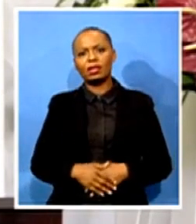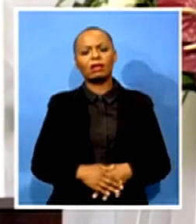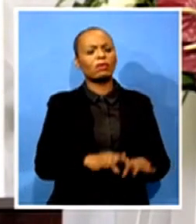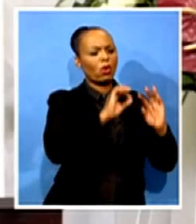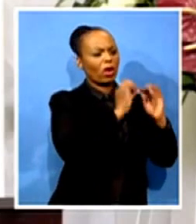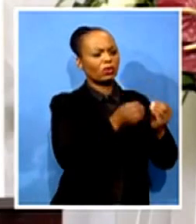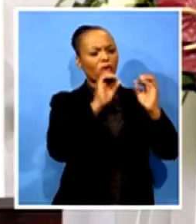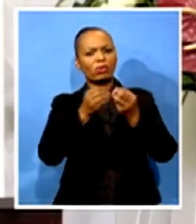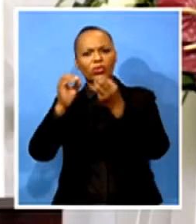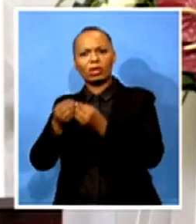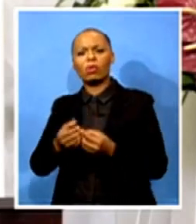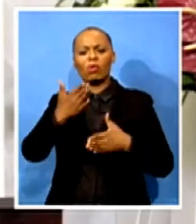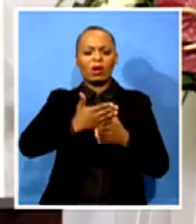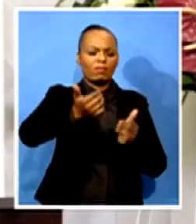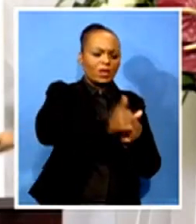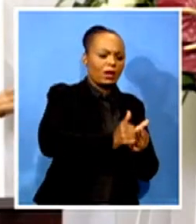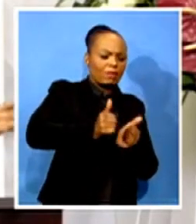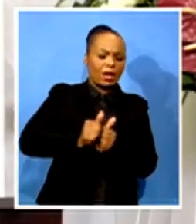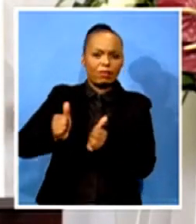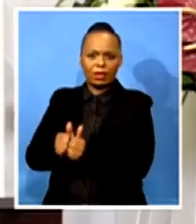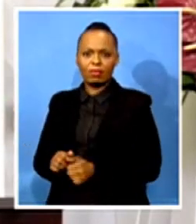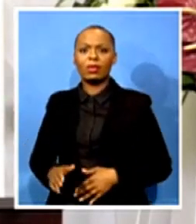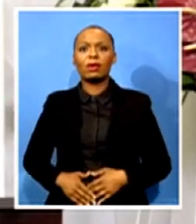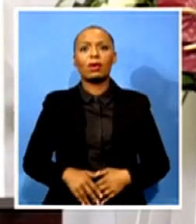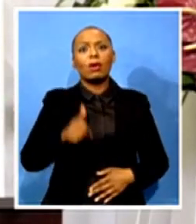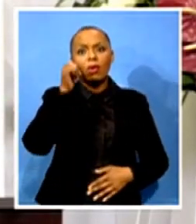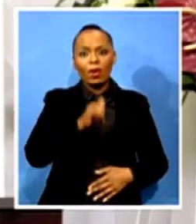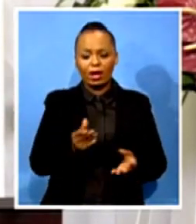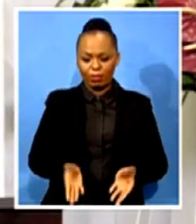entsha. Sasebenza noNozala bas embrace.